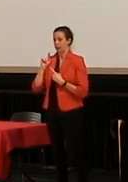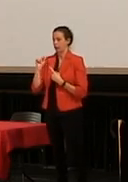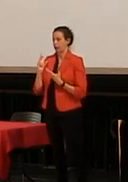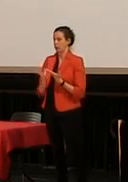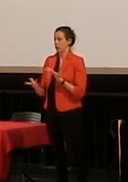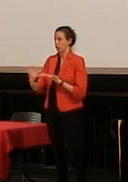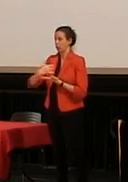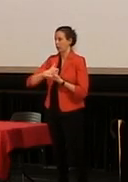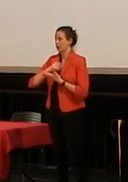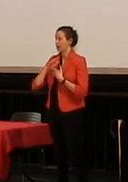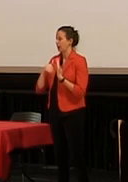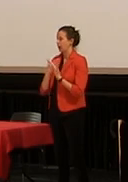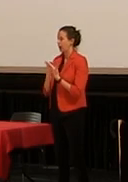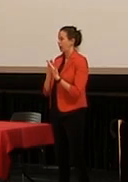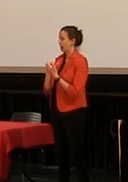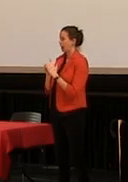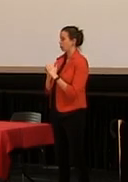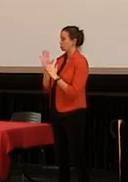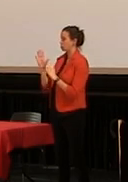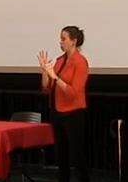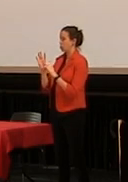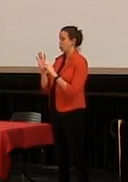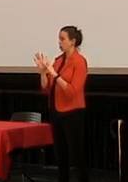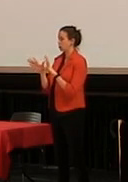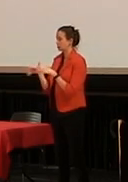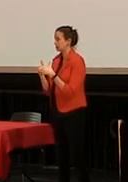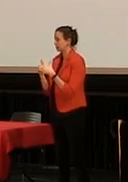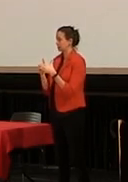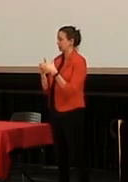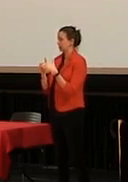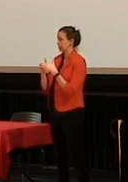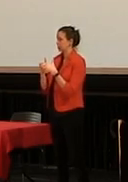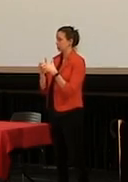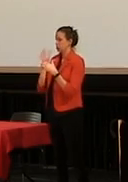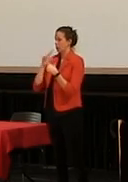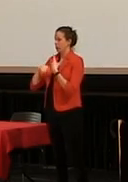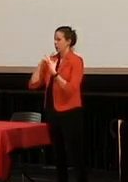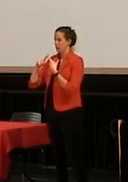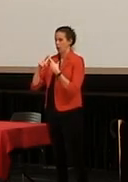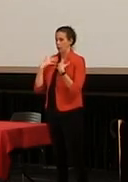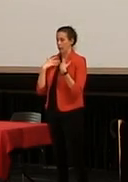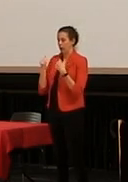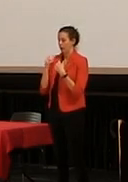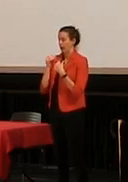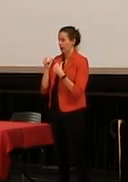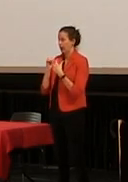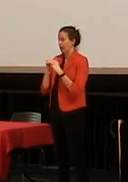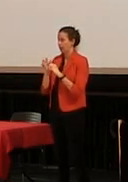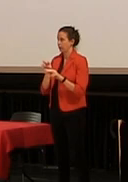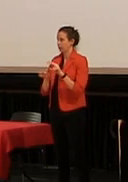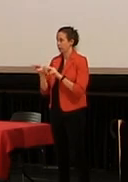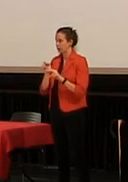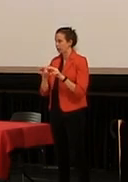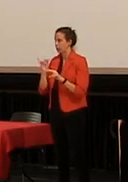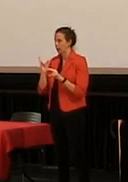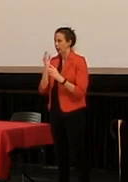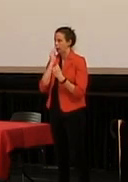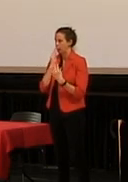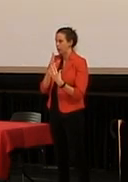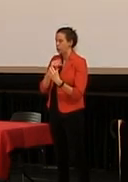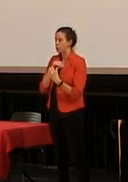how has your team and your partners talked about the social determinants of health and how you either capture that information with